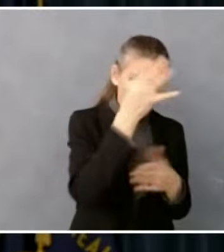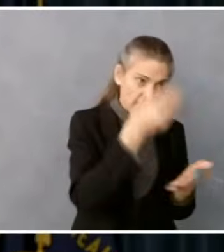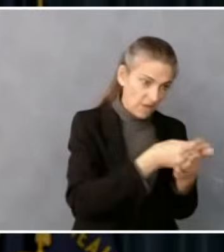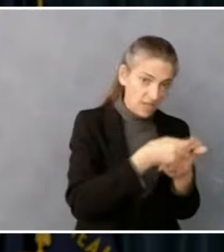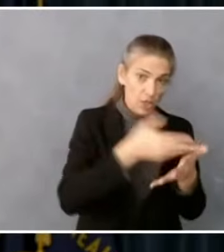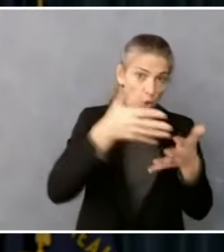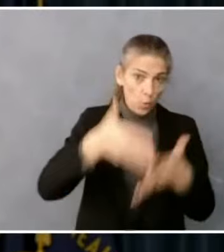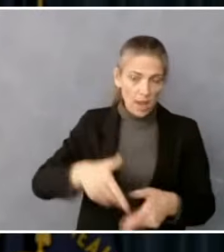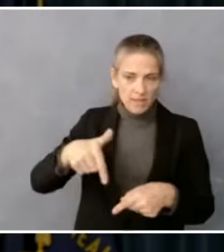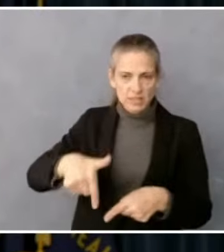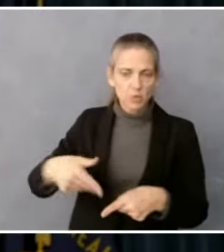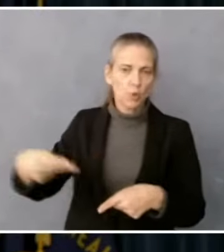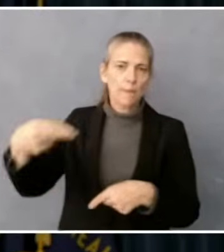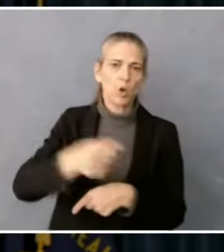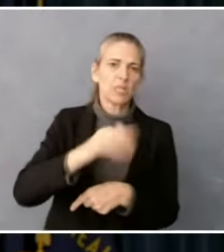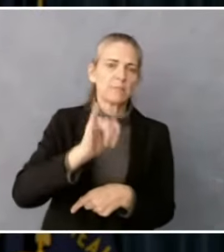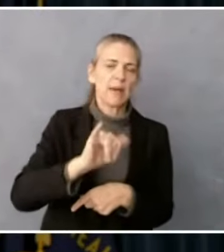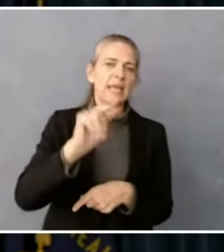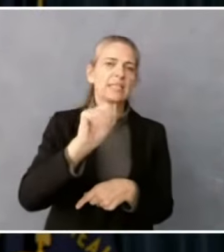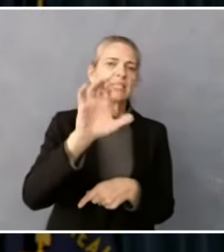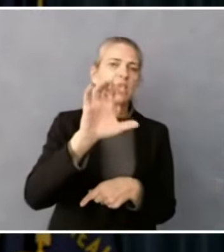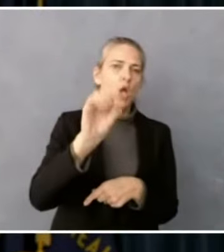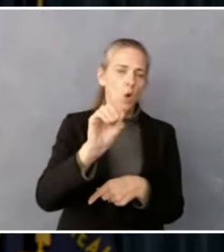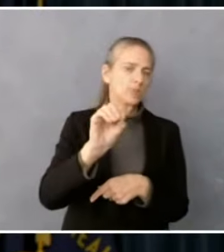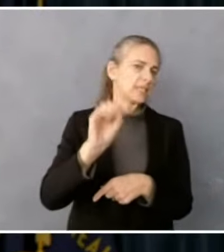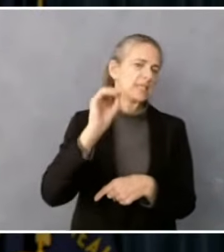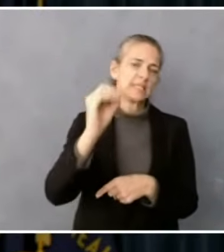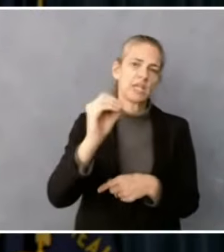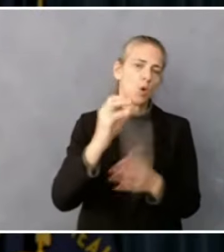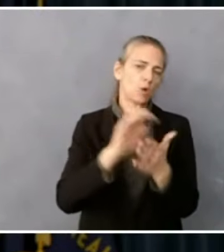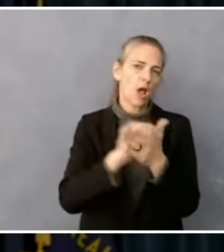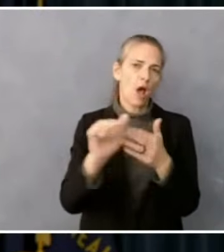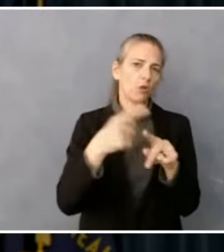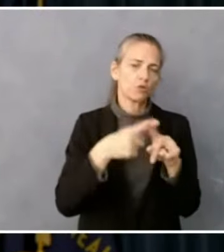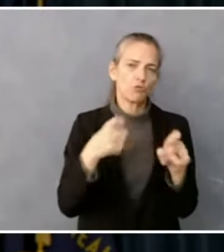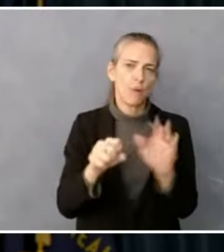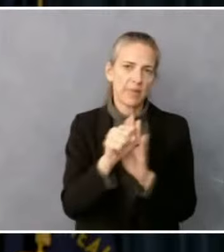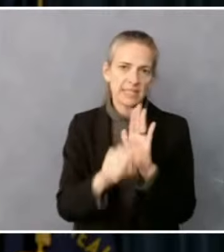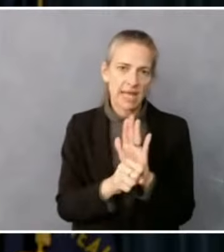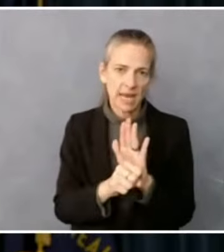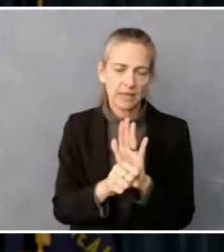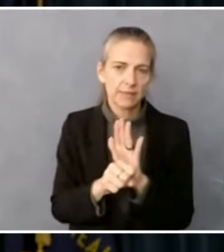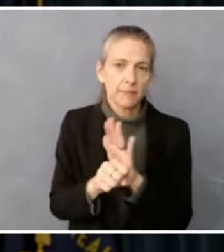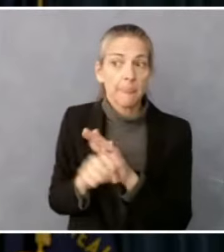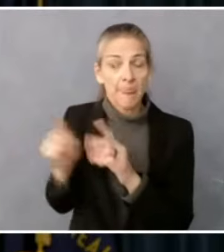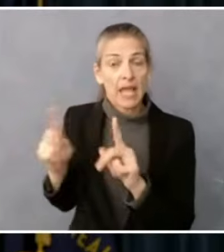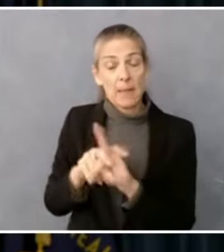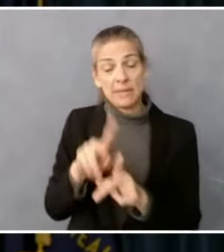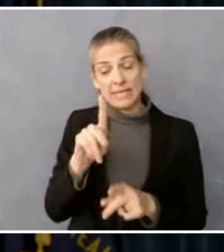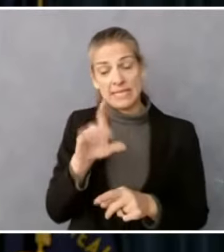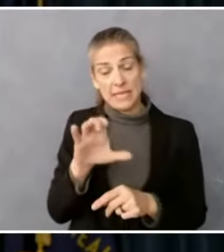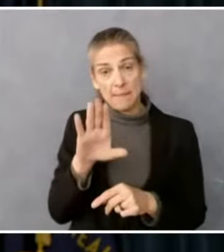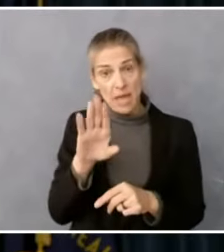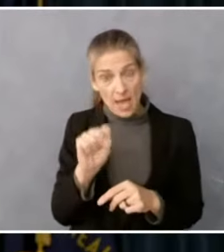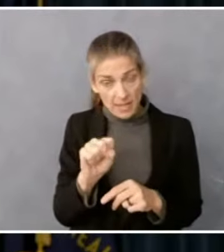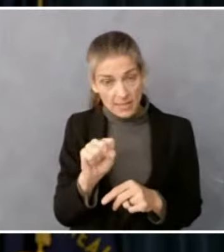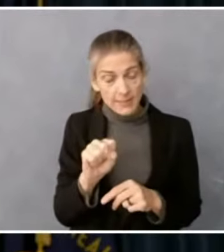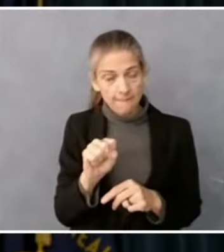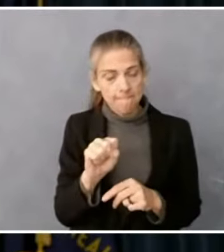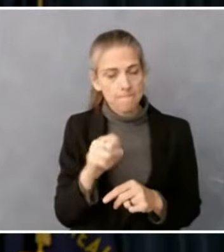being reimbursed by MCOs, $0 from the state. They claim that DCBS